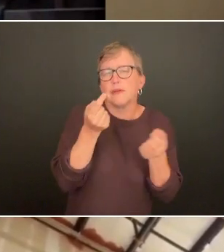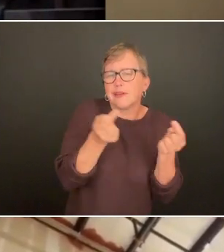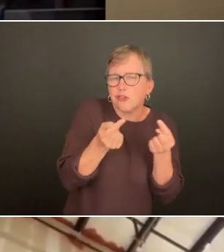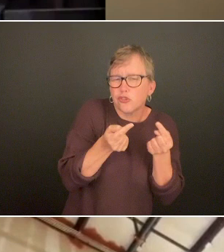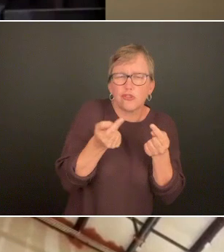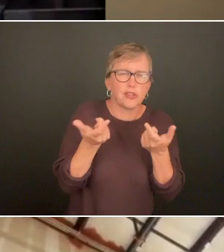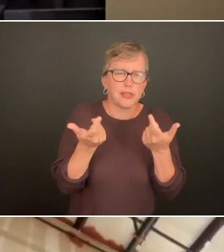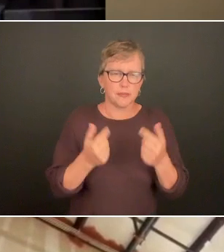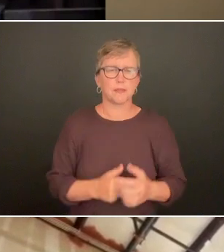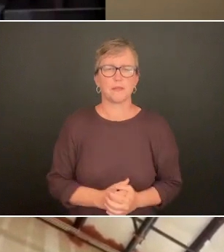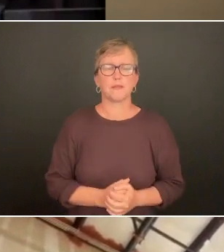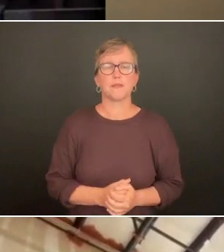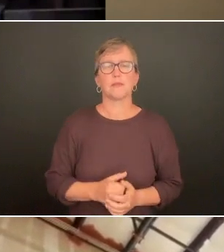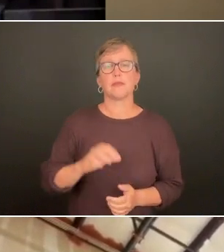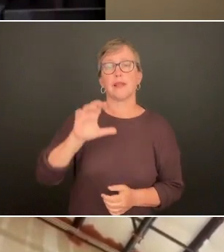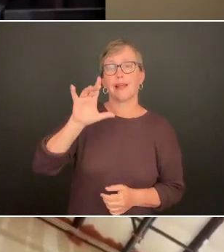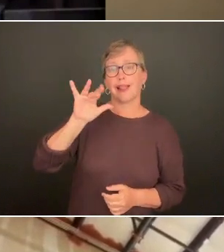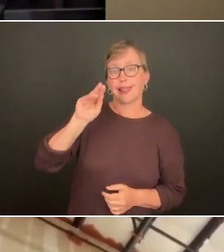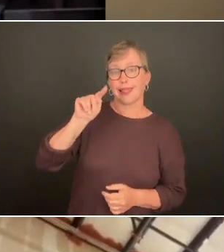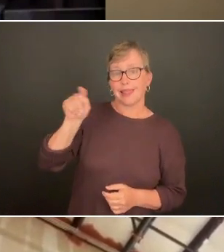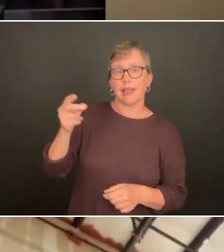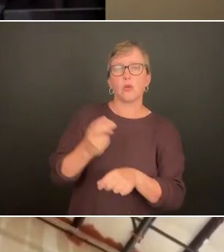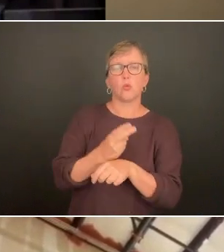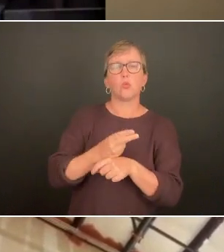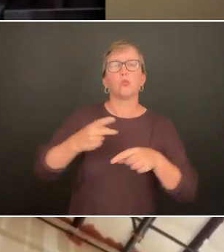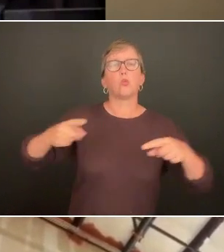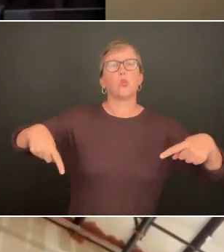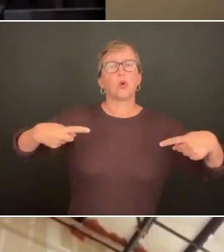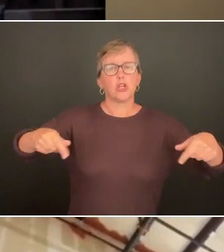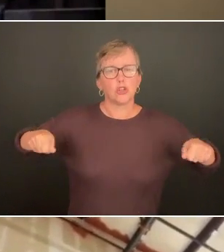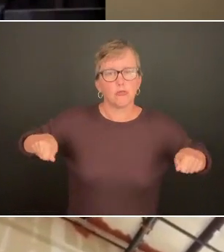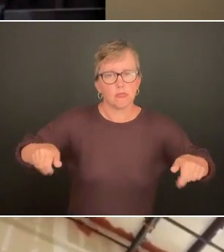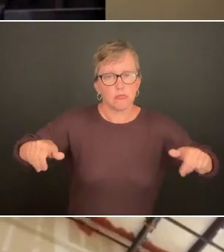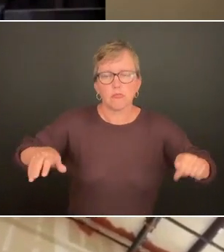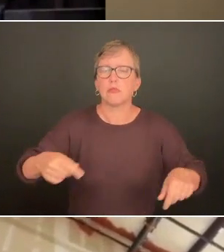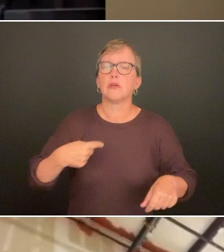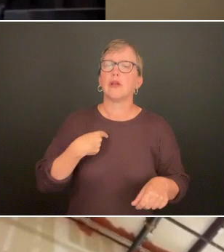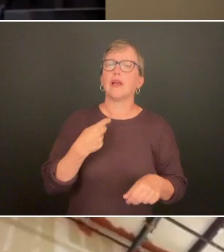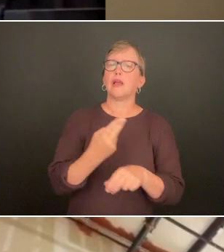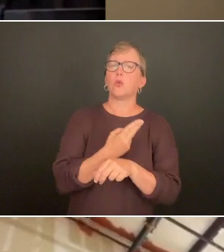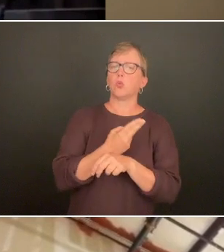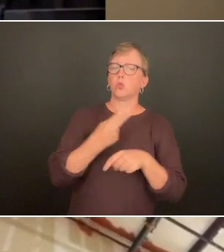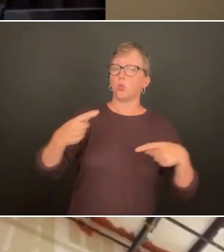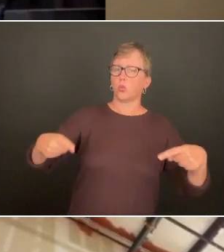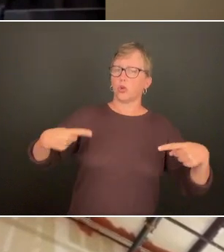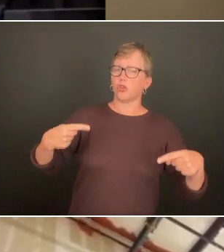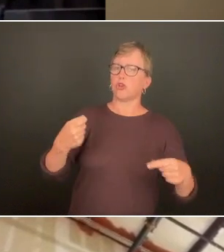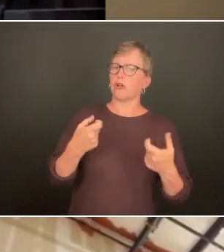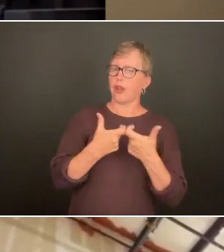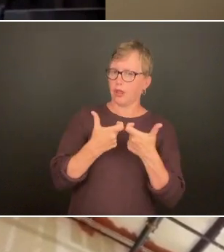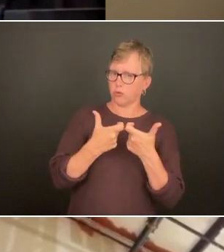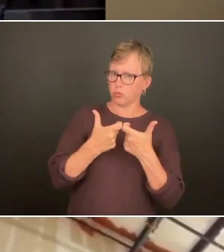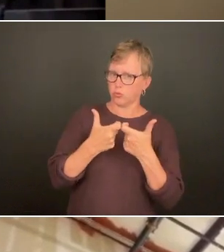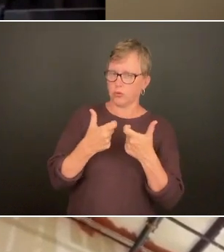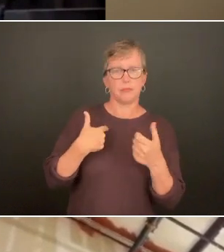using a manager where I use electric chair, and I'm a complete. And so tell me, so I'm gonna just throw it out